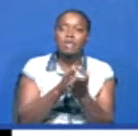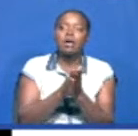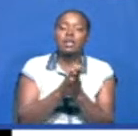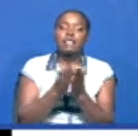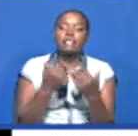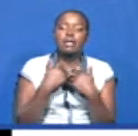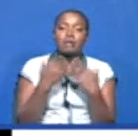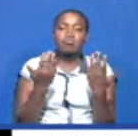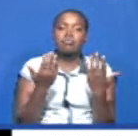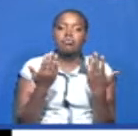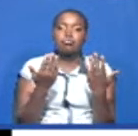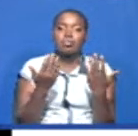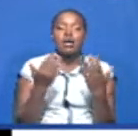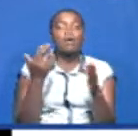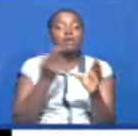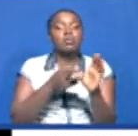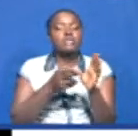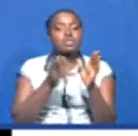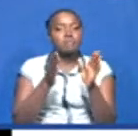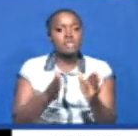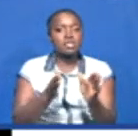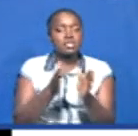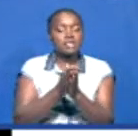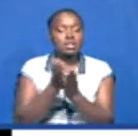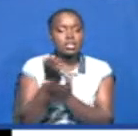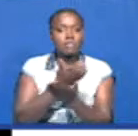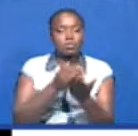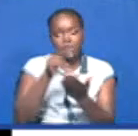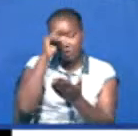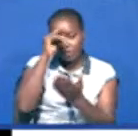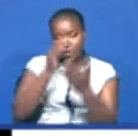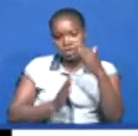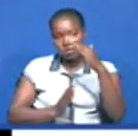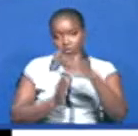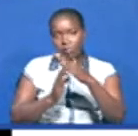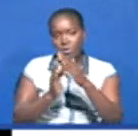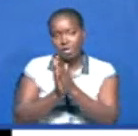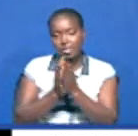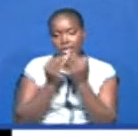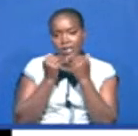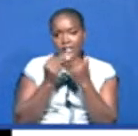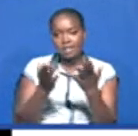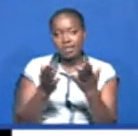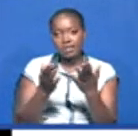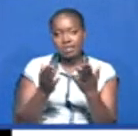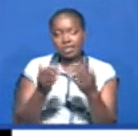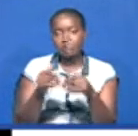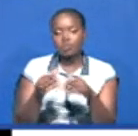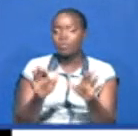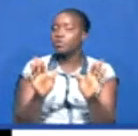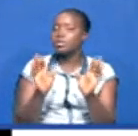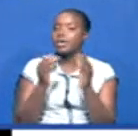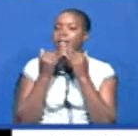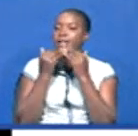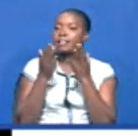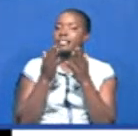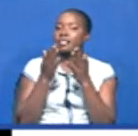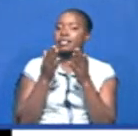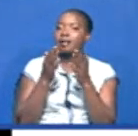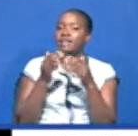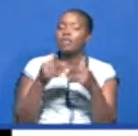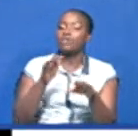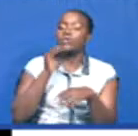in the economy, that the government is on top of the situation and nothing has been lost and nothing